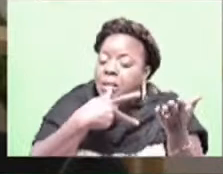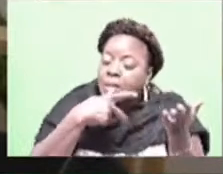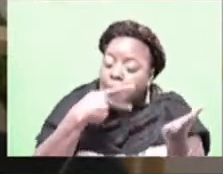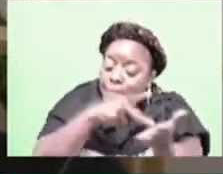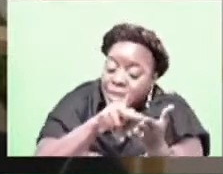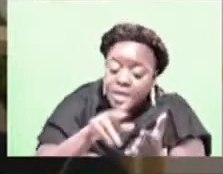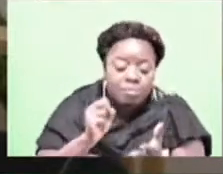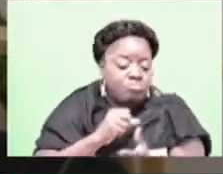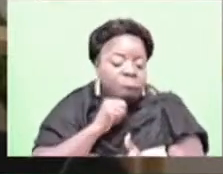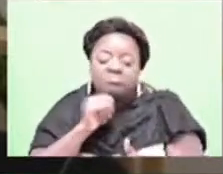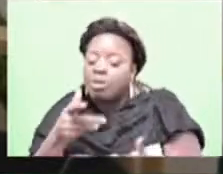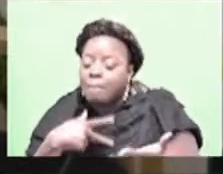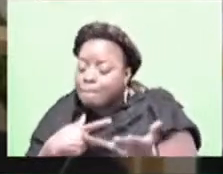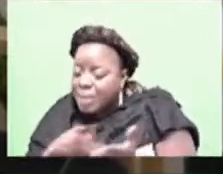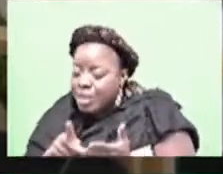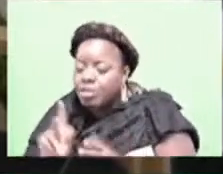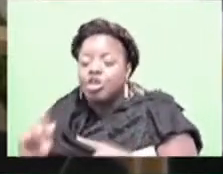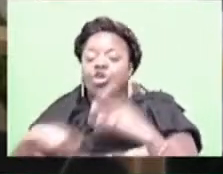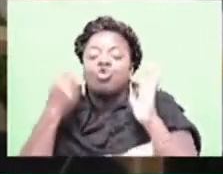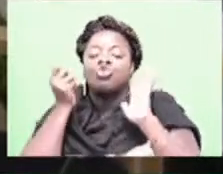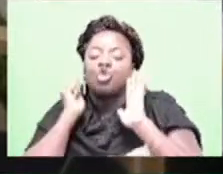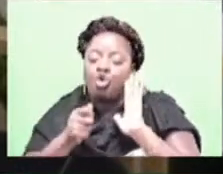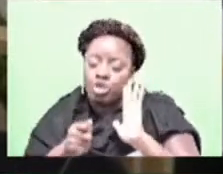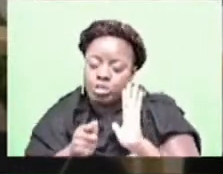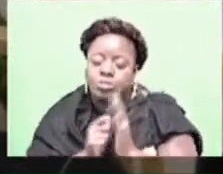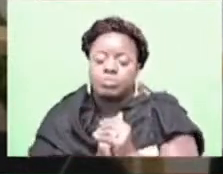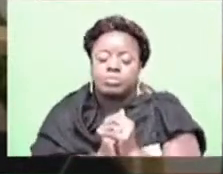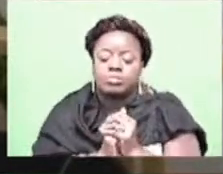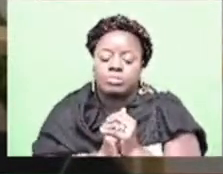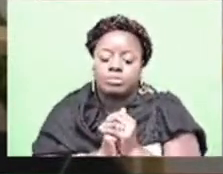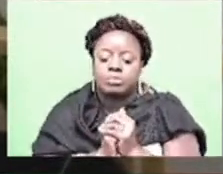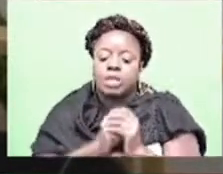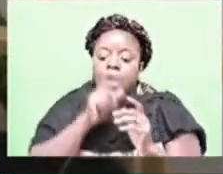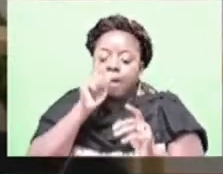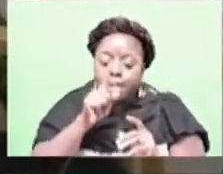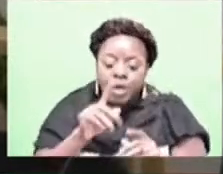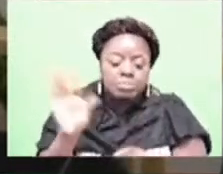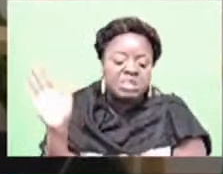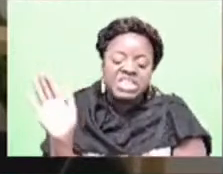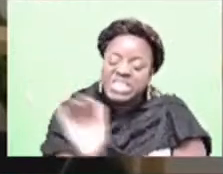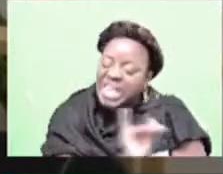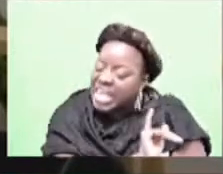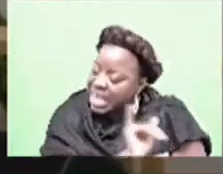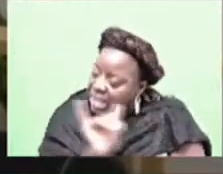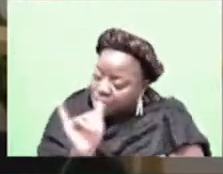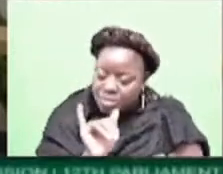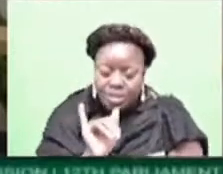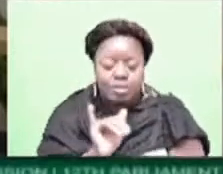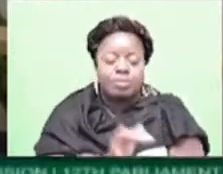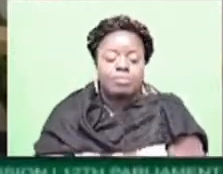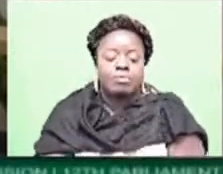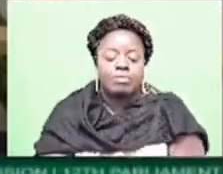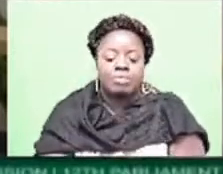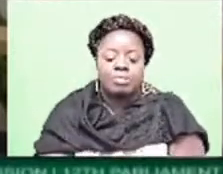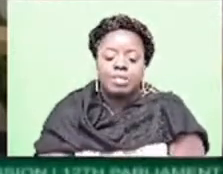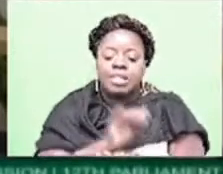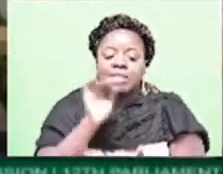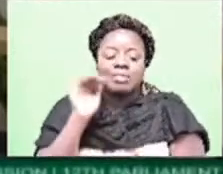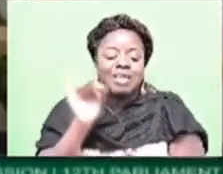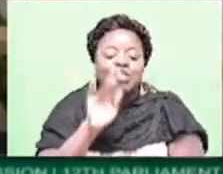fixed penalties. So, Madam Speaker, my point is it must go hand in hand. And that is what the UK in particular did in terms